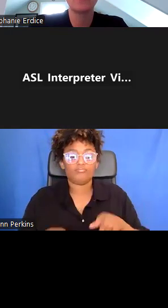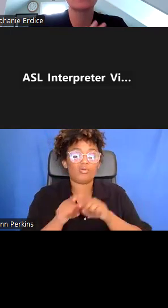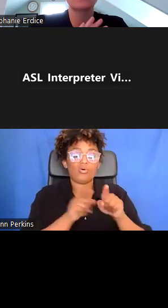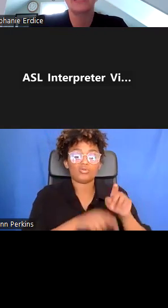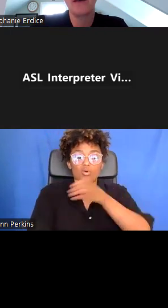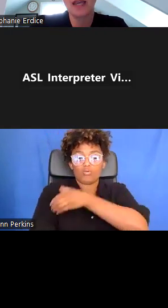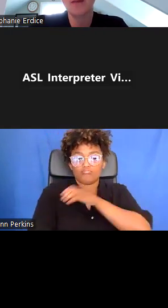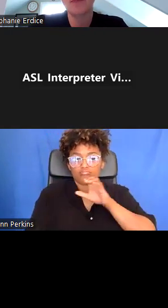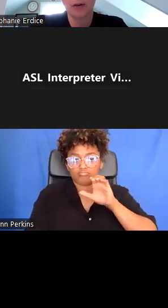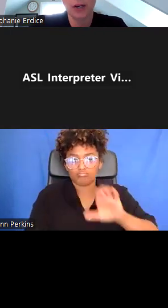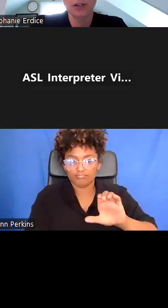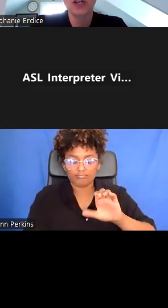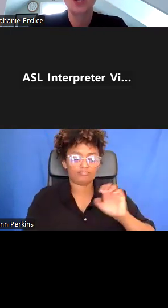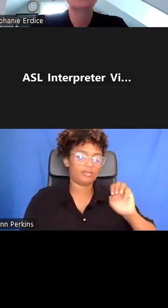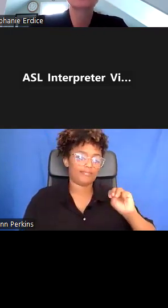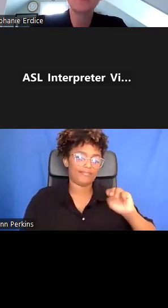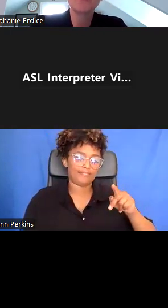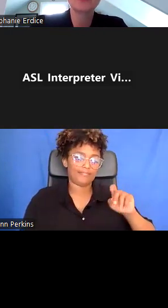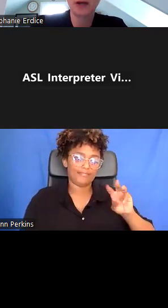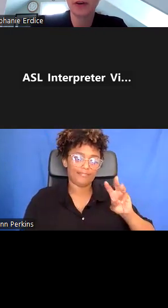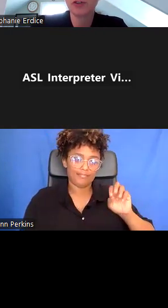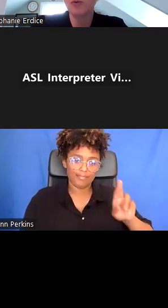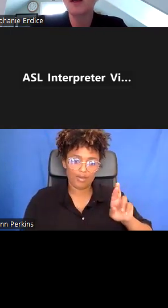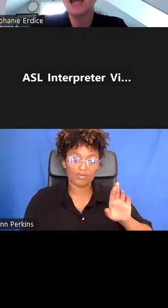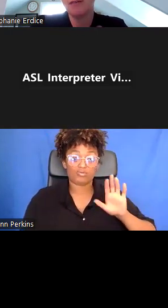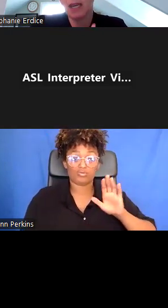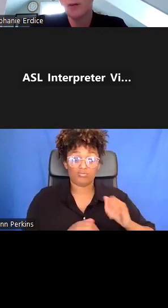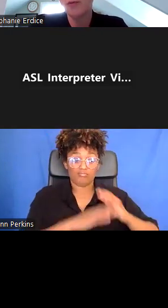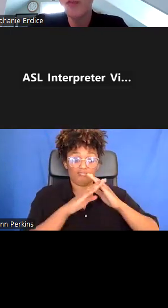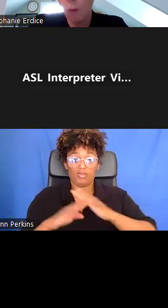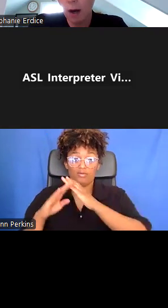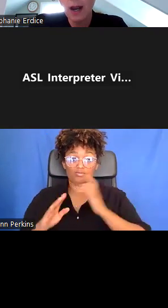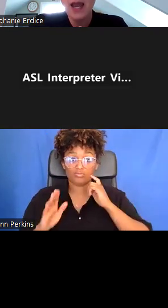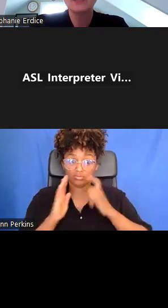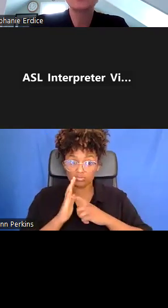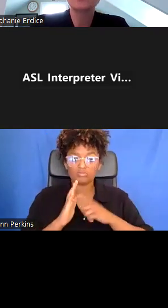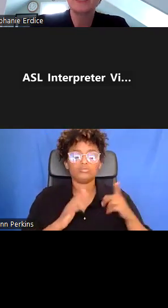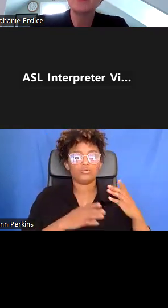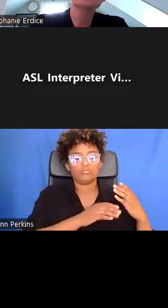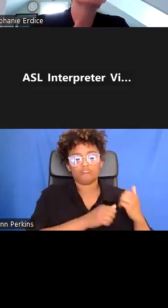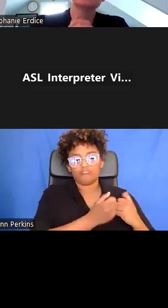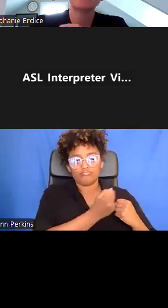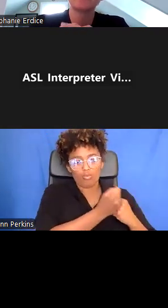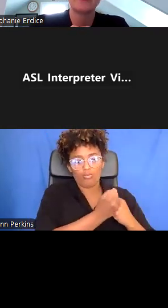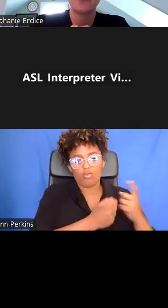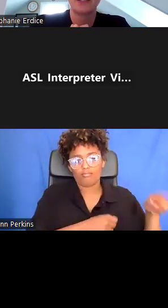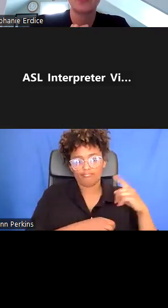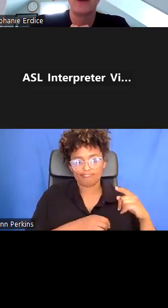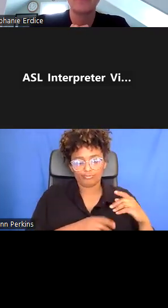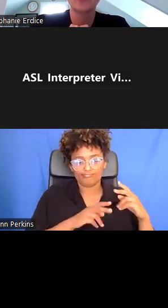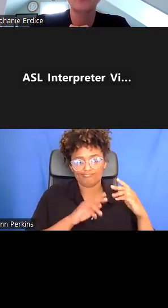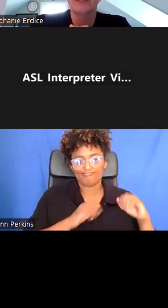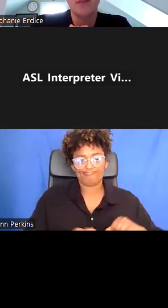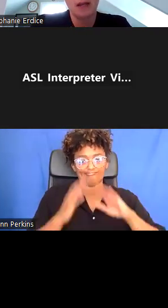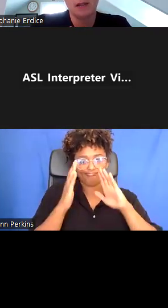the survivor to navigate barriers. So some of these barriers you will have navigated before. And so you'll be able to share information with